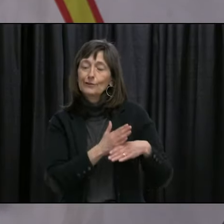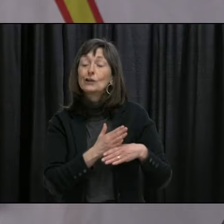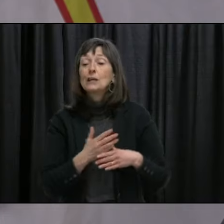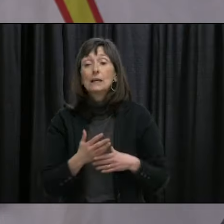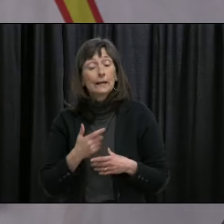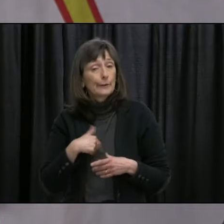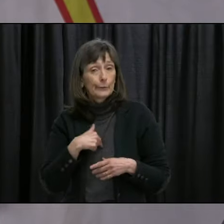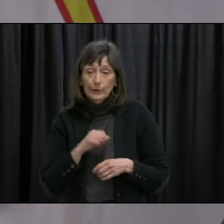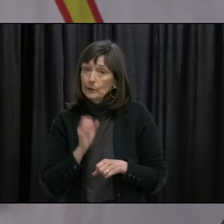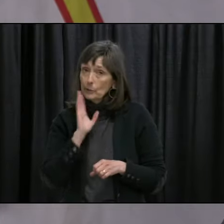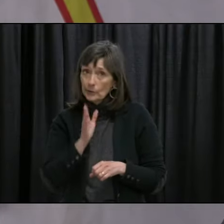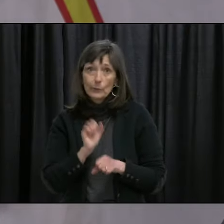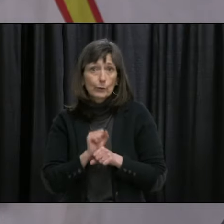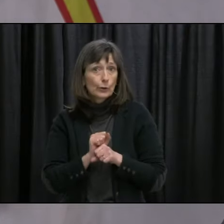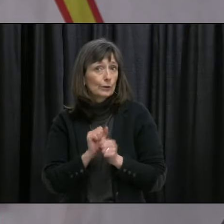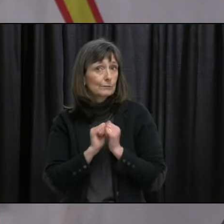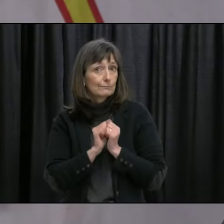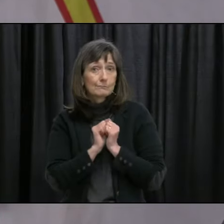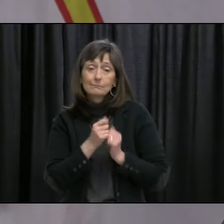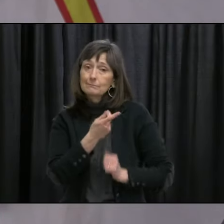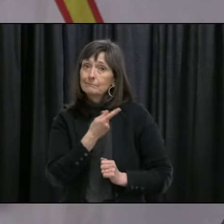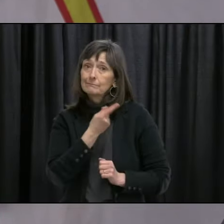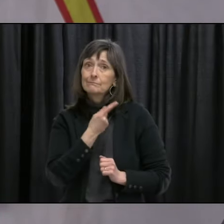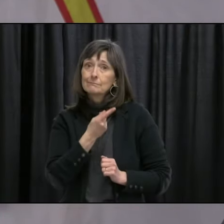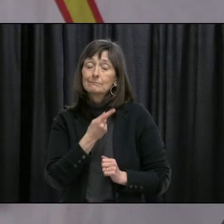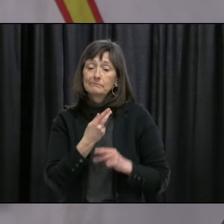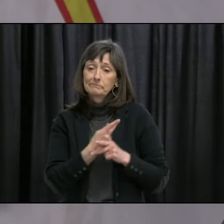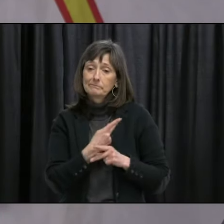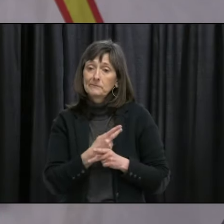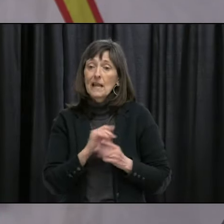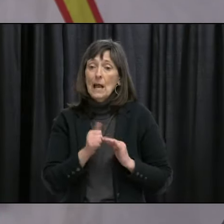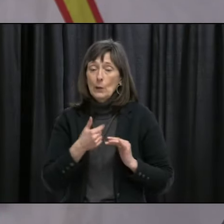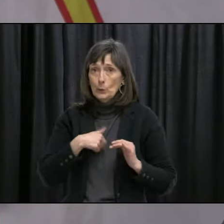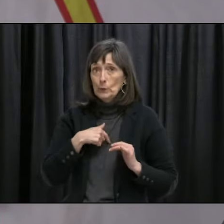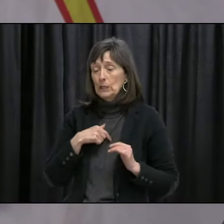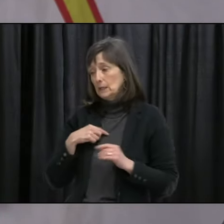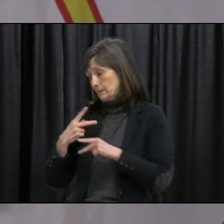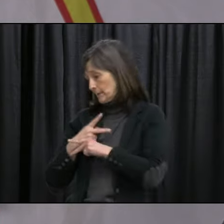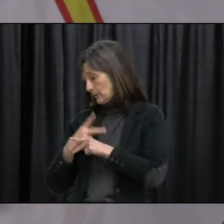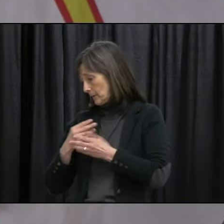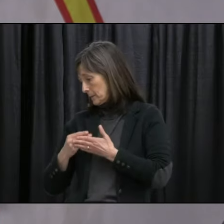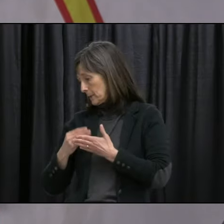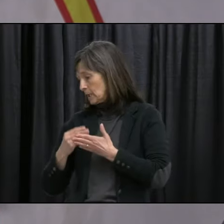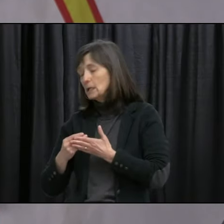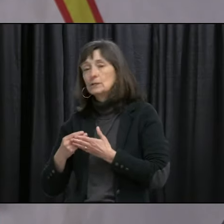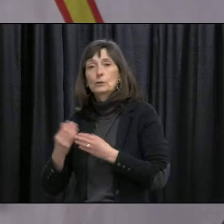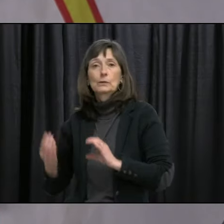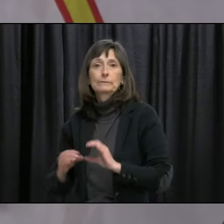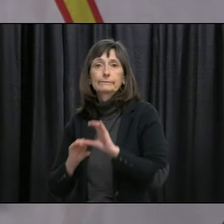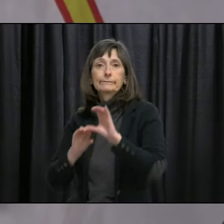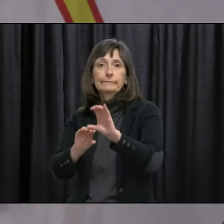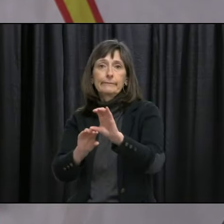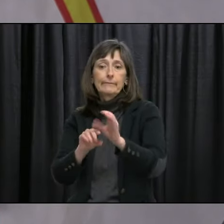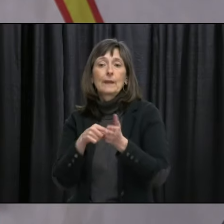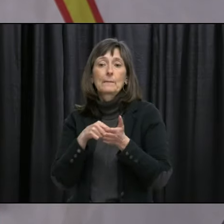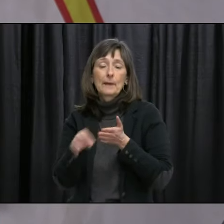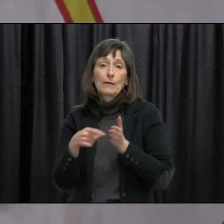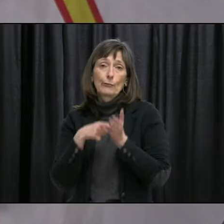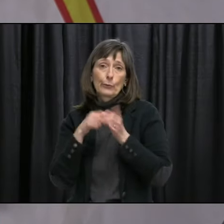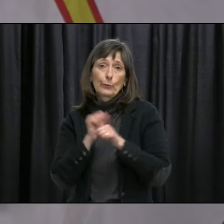we're working with the federal government to make sure that we're in a position to be able to support those essential workers who